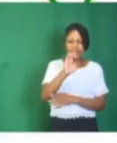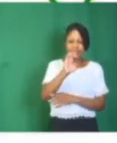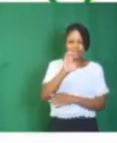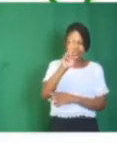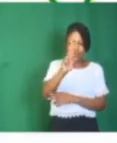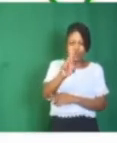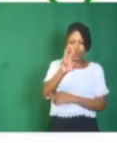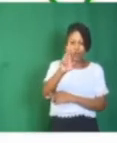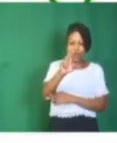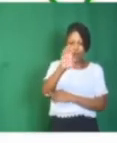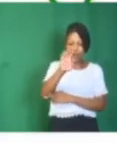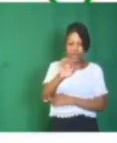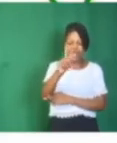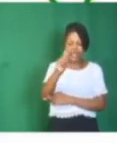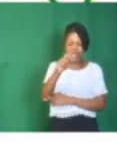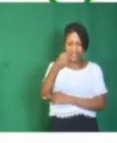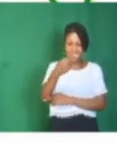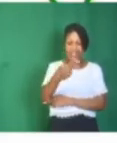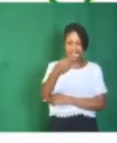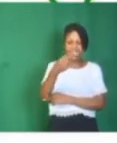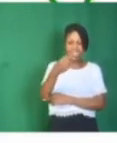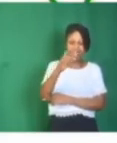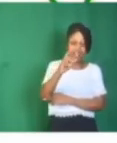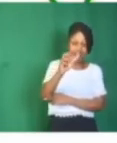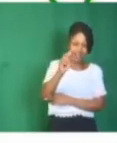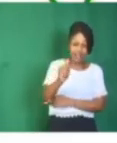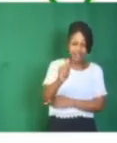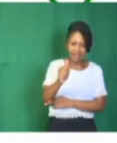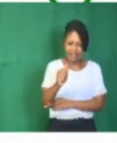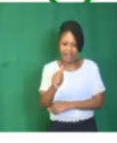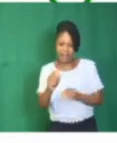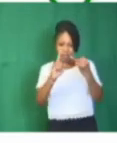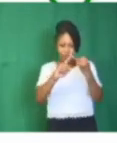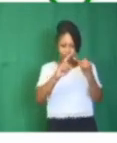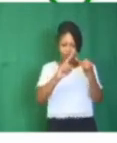I don't want you to be confused. And ureter.